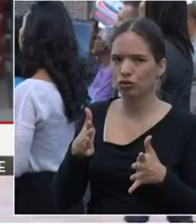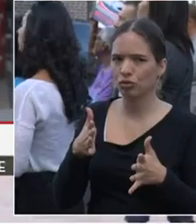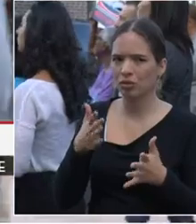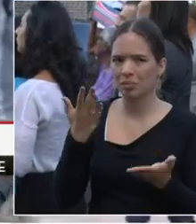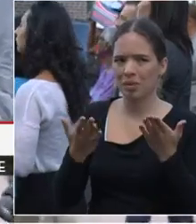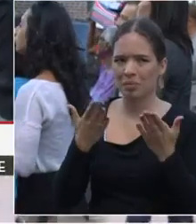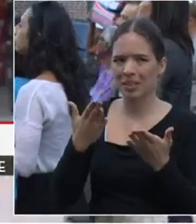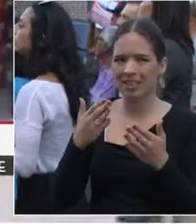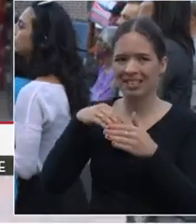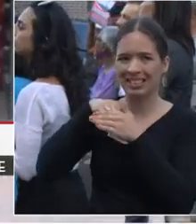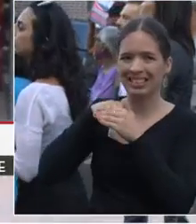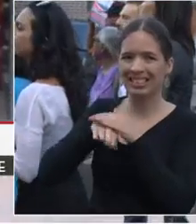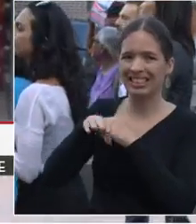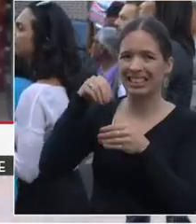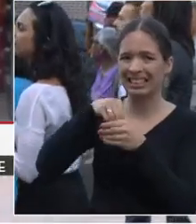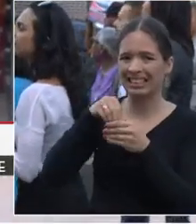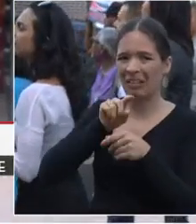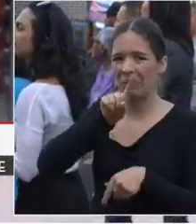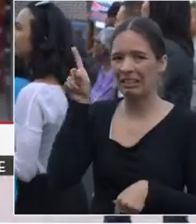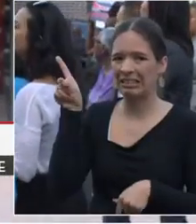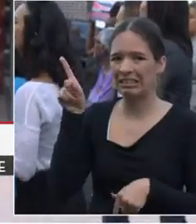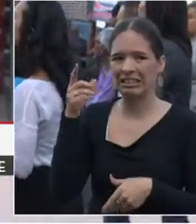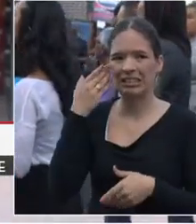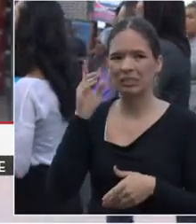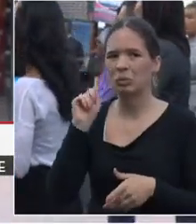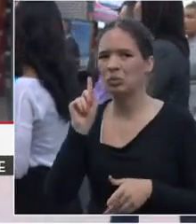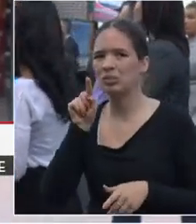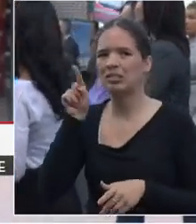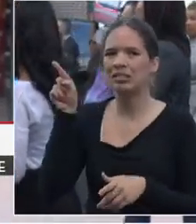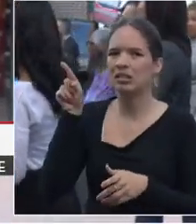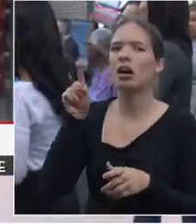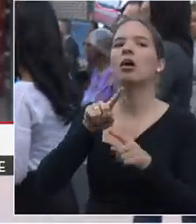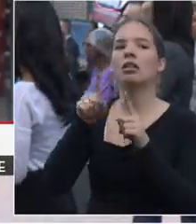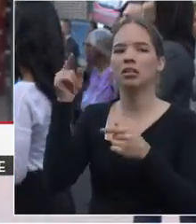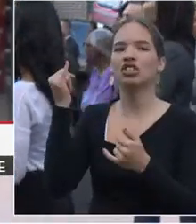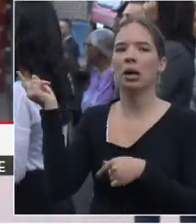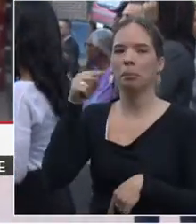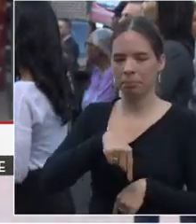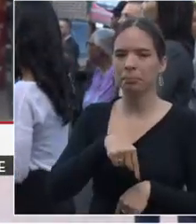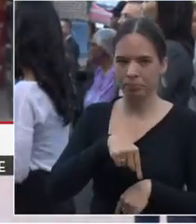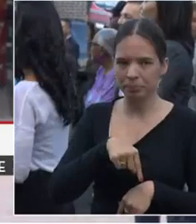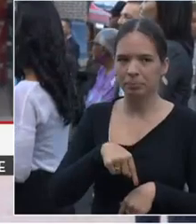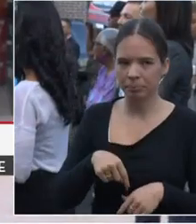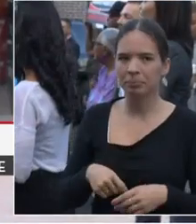us. Where is she? Malaysia.